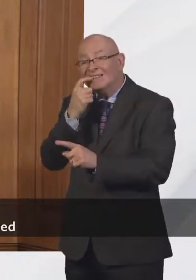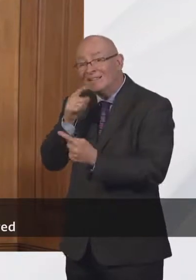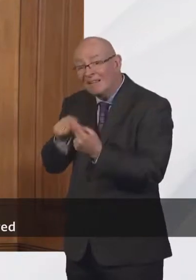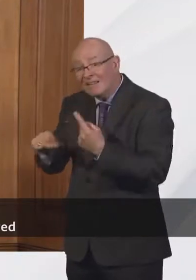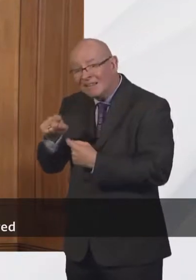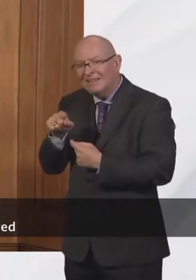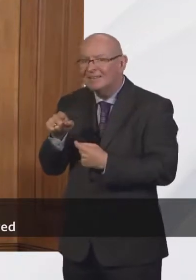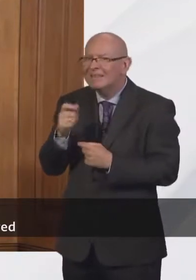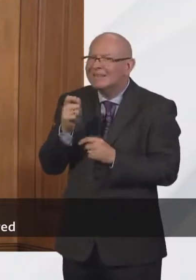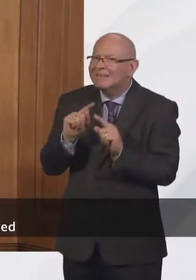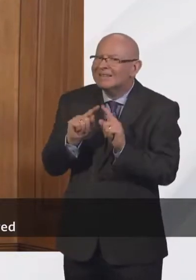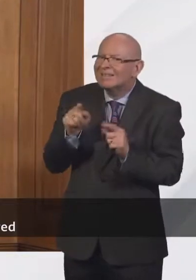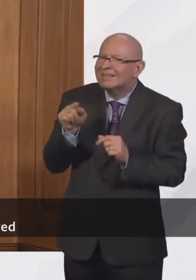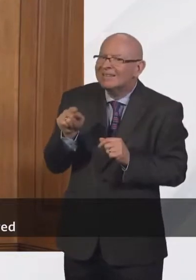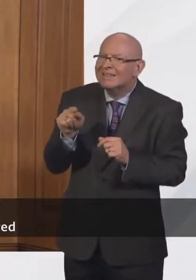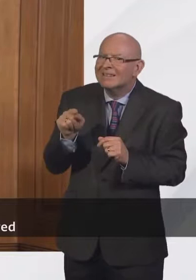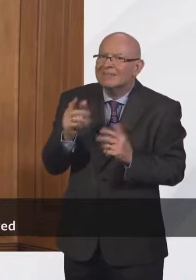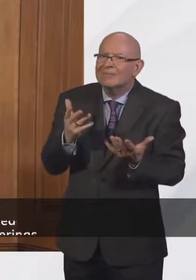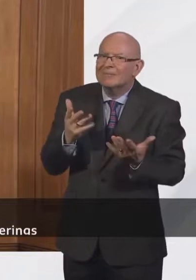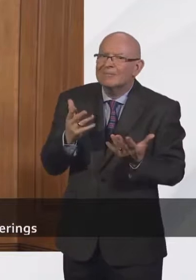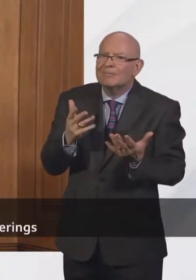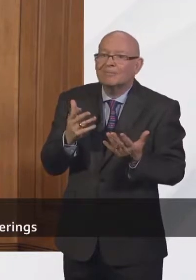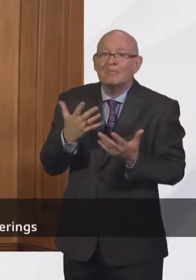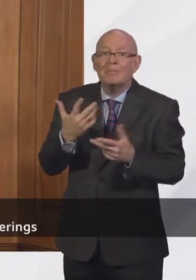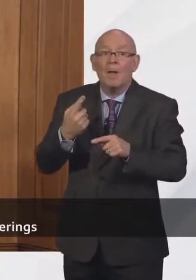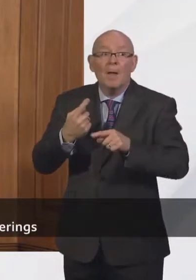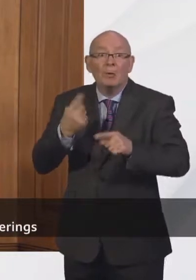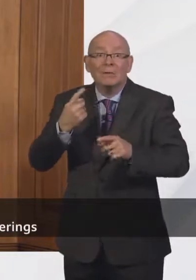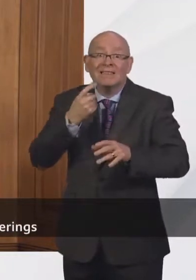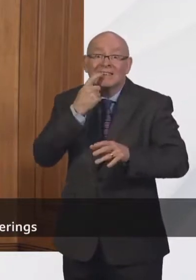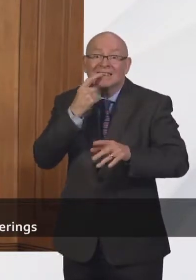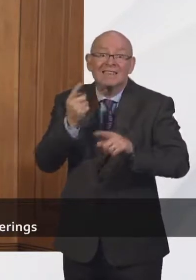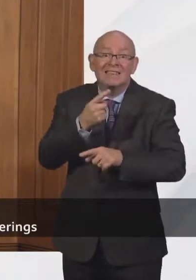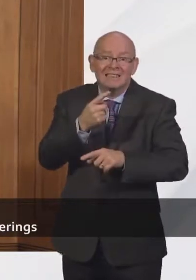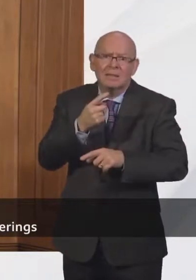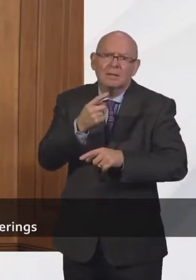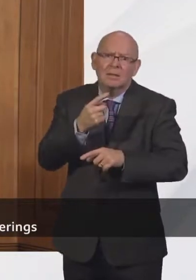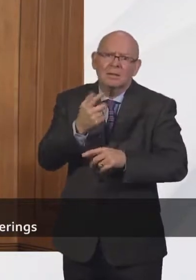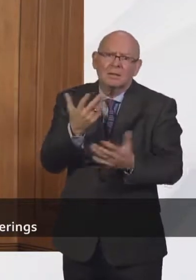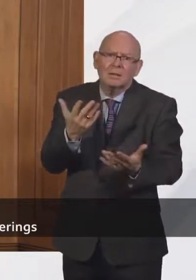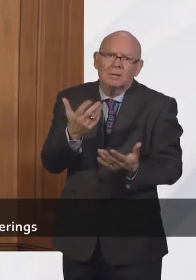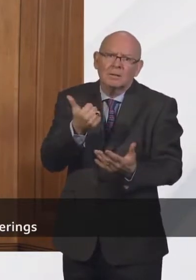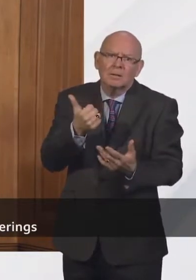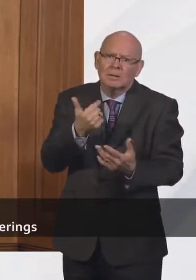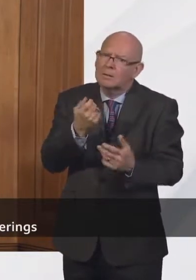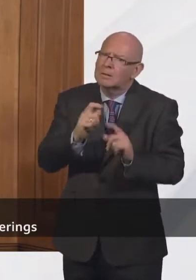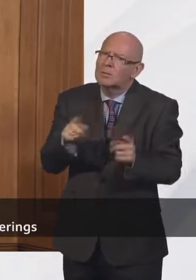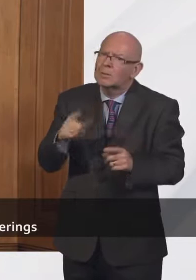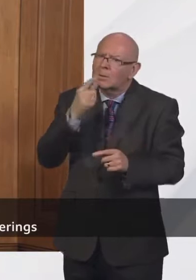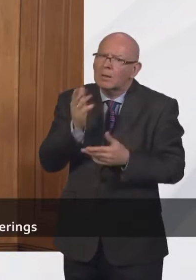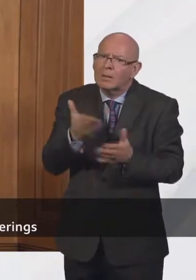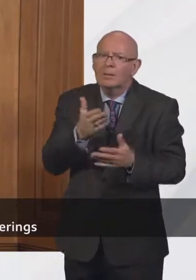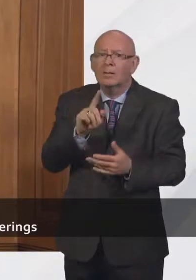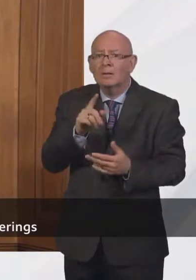people's mouths where if they were infected, you're getting very close. So the people had to be very cautious about this, but as the Prime Minister has